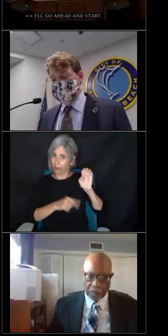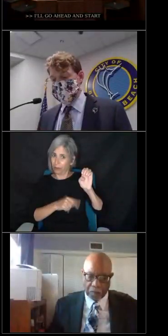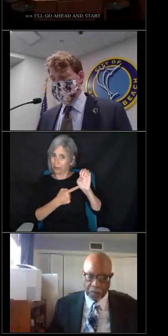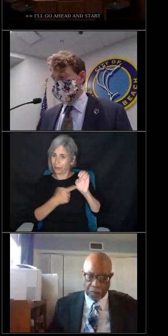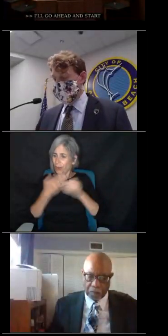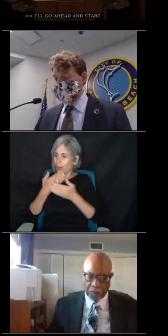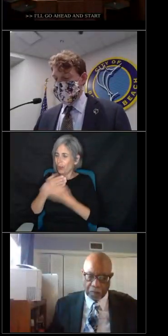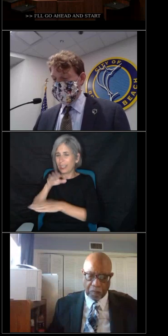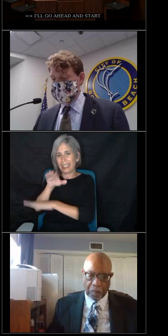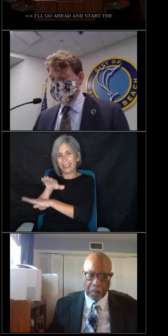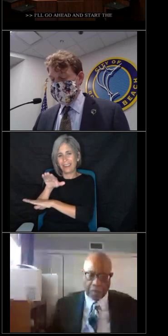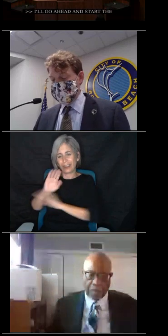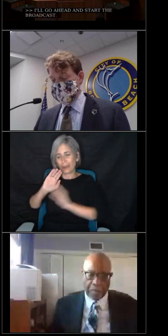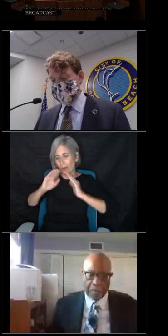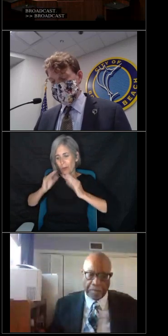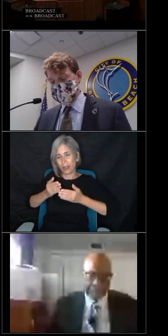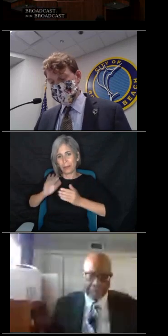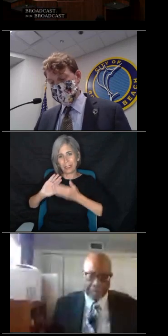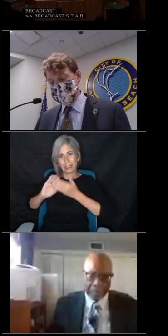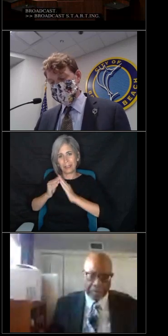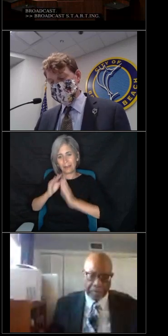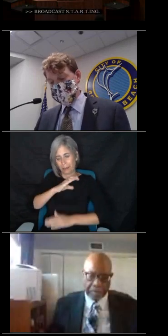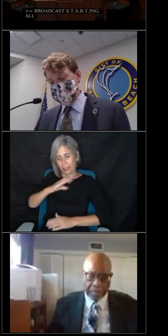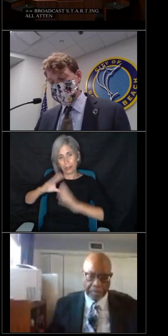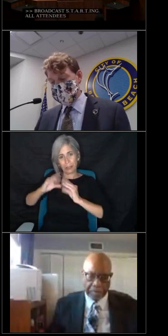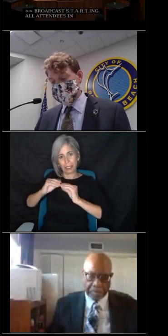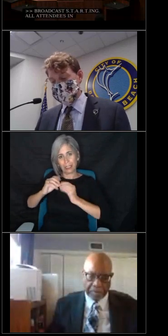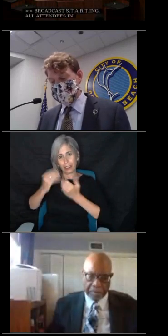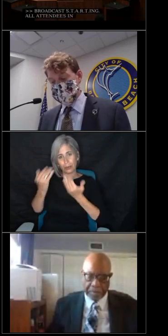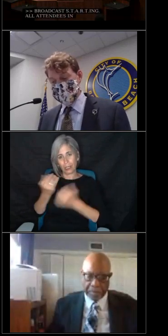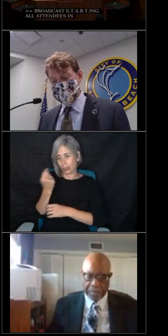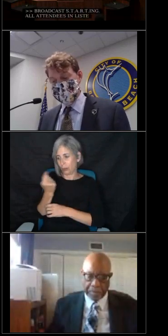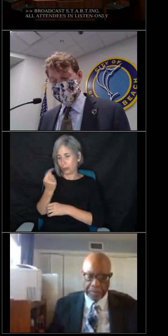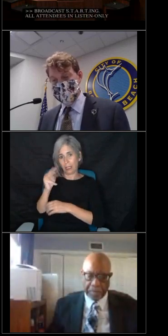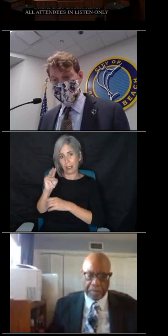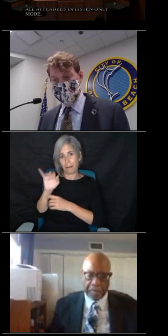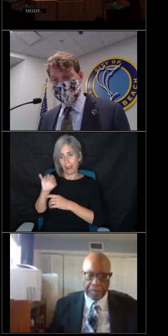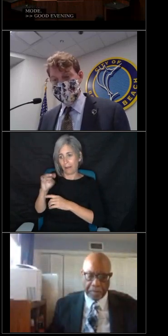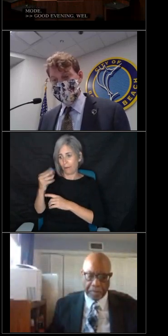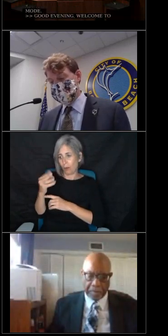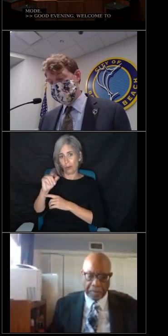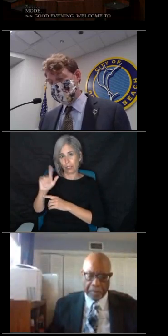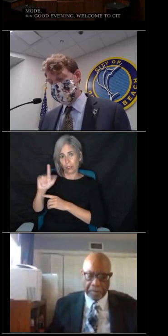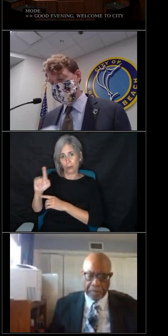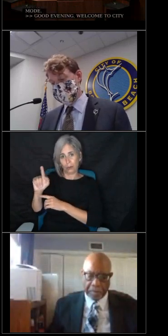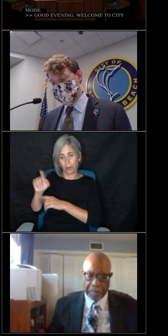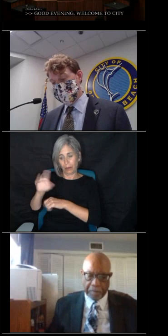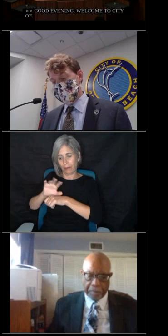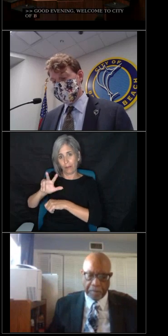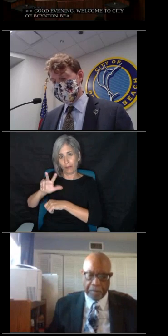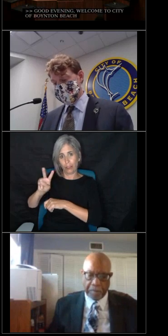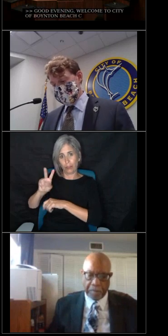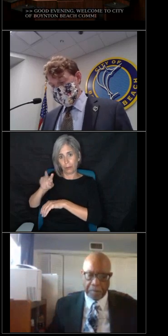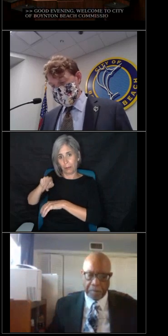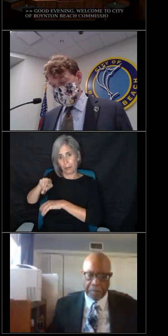Good evening and welcome to the City of Boynton Beach City Commission meeting today, Tuesday, May 4th, 2021 at 5:32